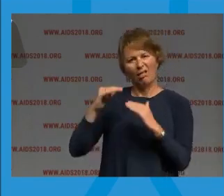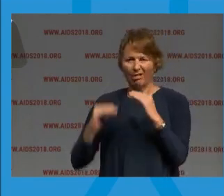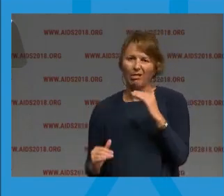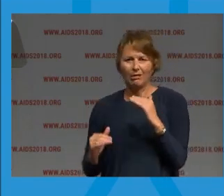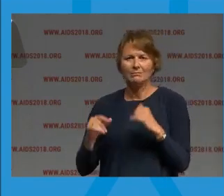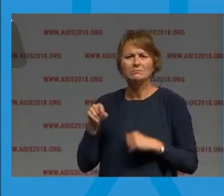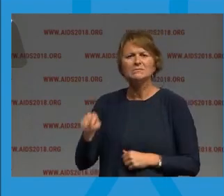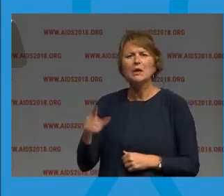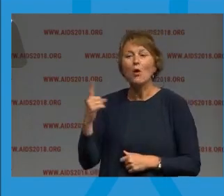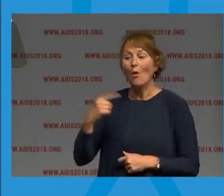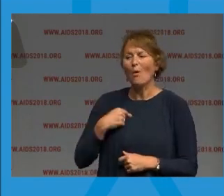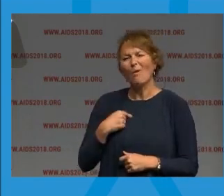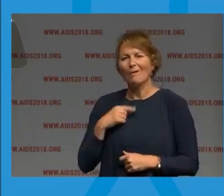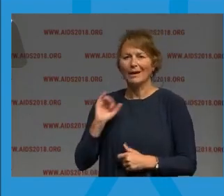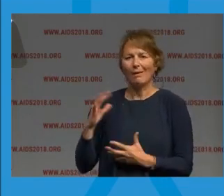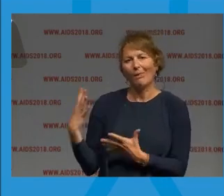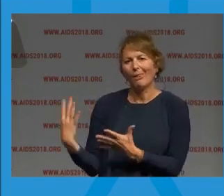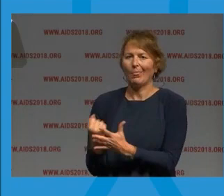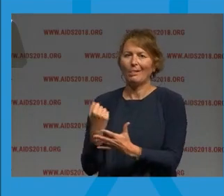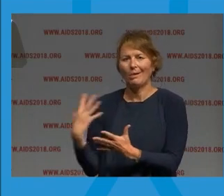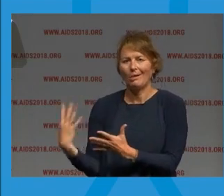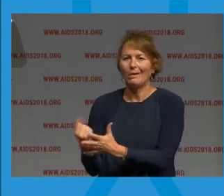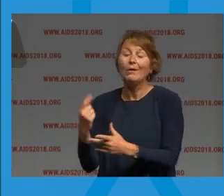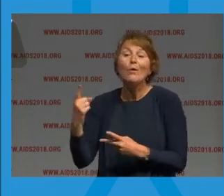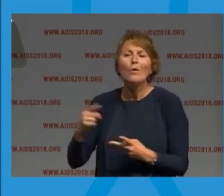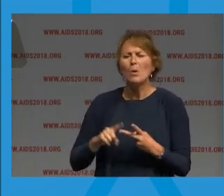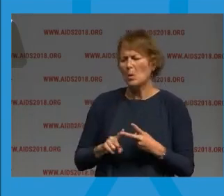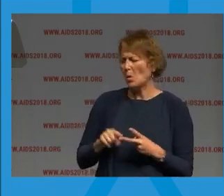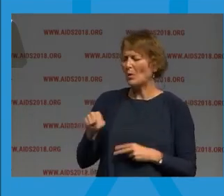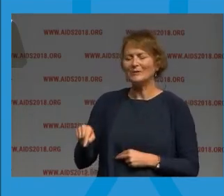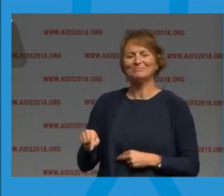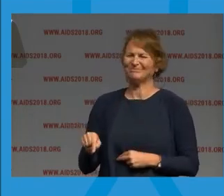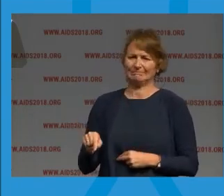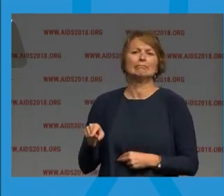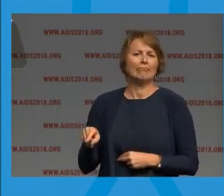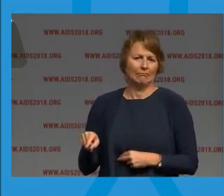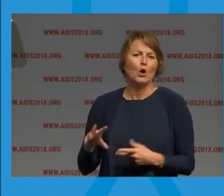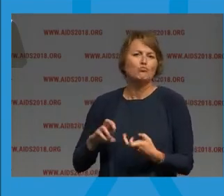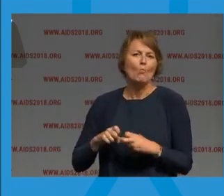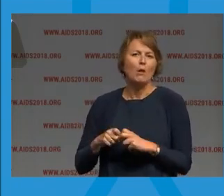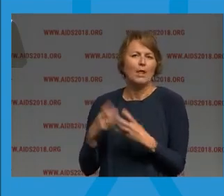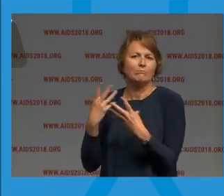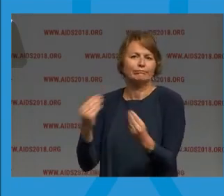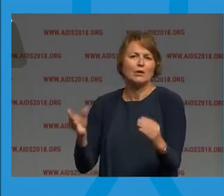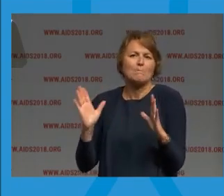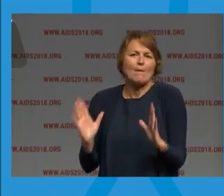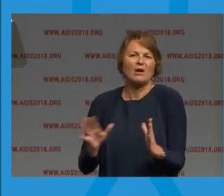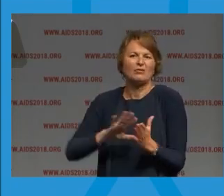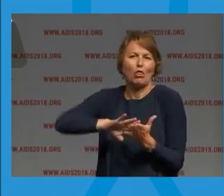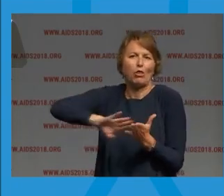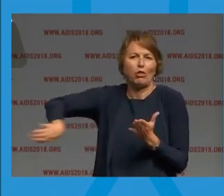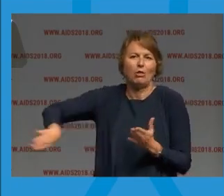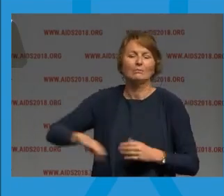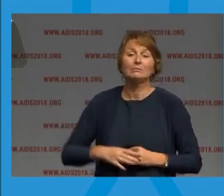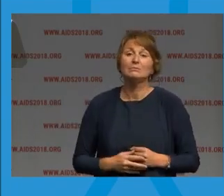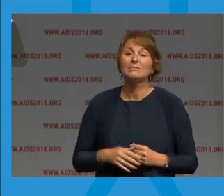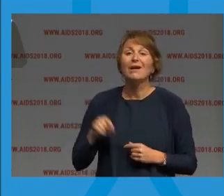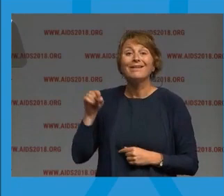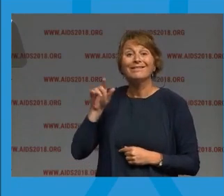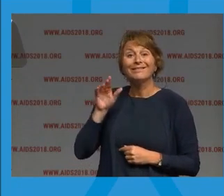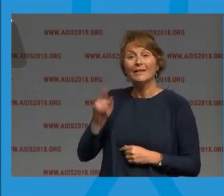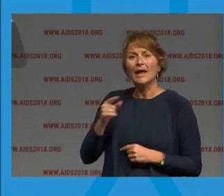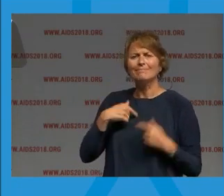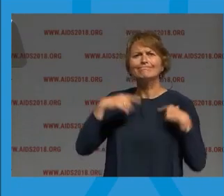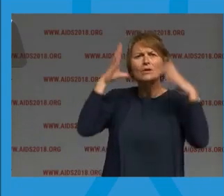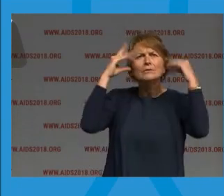as a resource to exploit or a problem to eradicate. And they organized their society